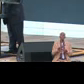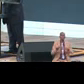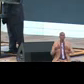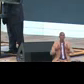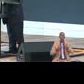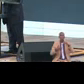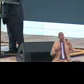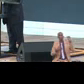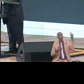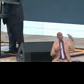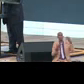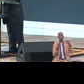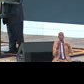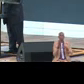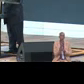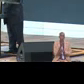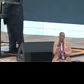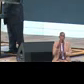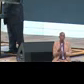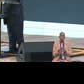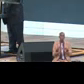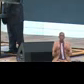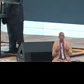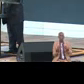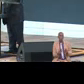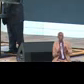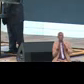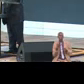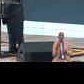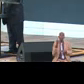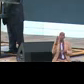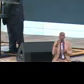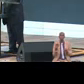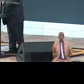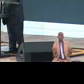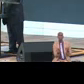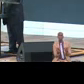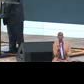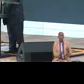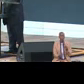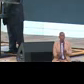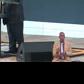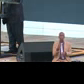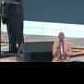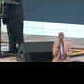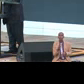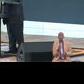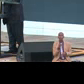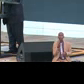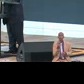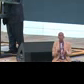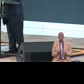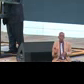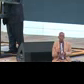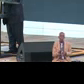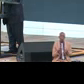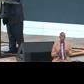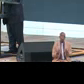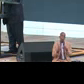the grace of God. He doesn't have the fear of God. And such people are not on their way